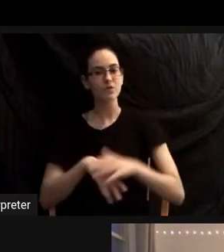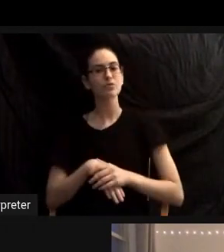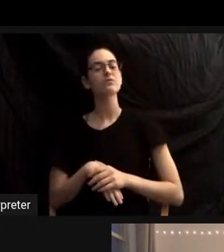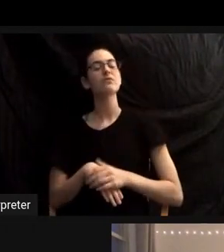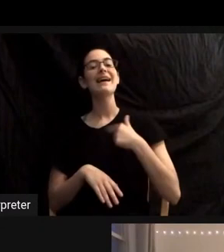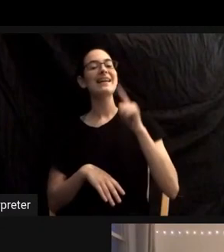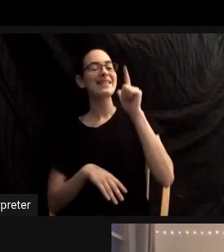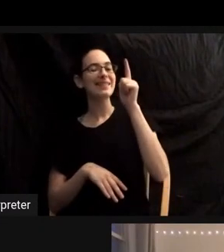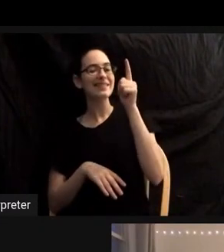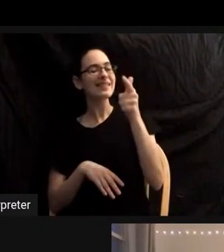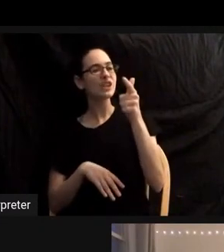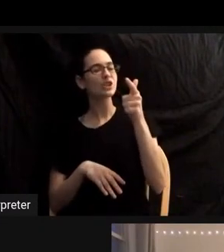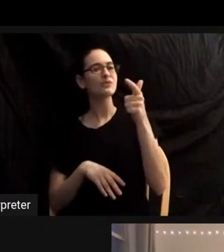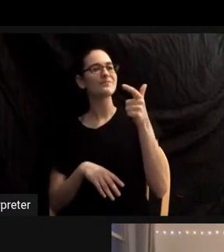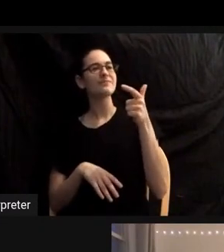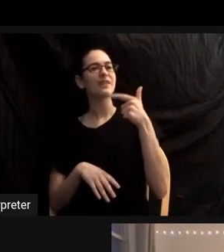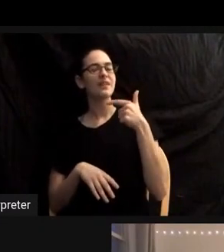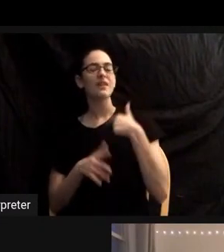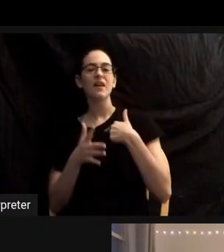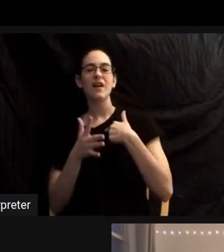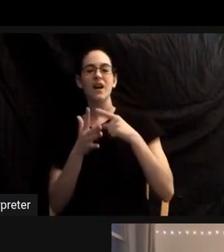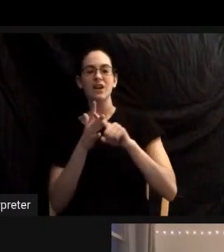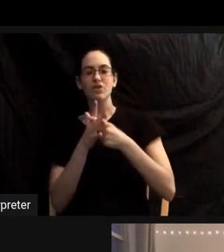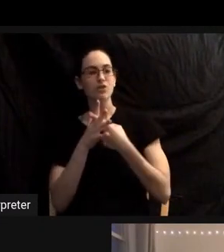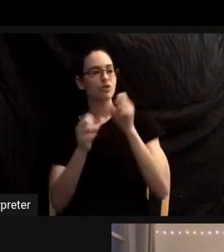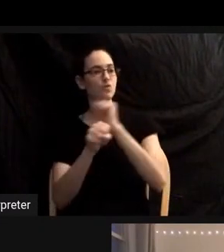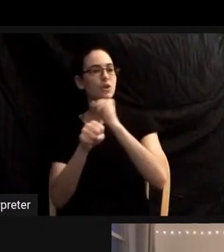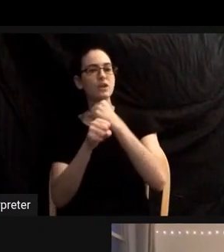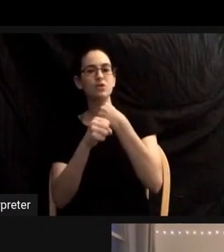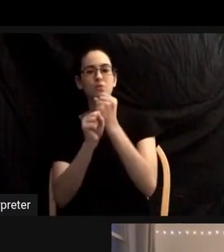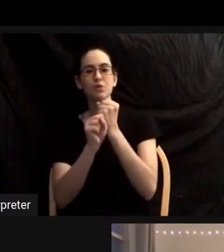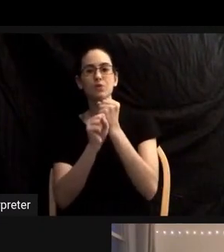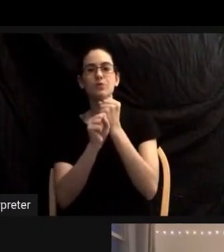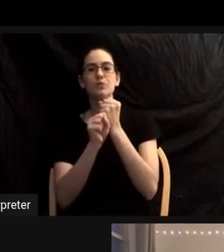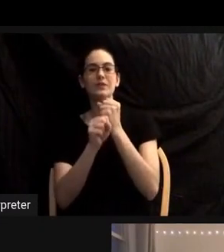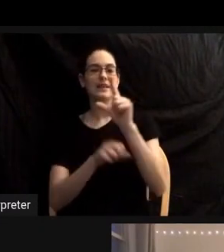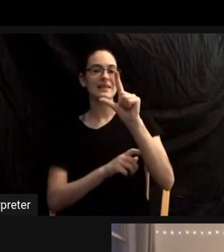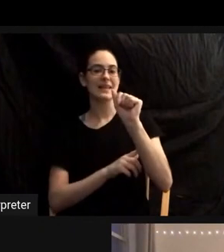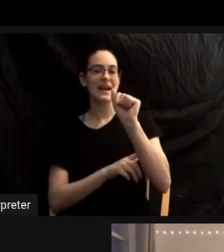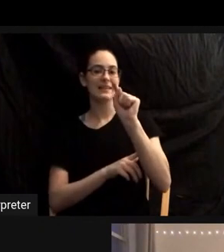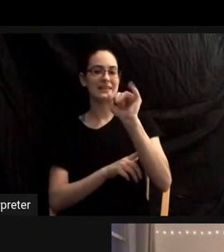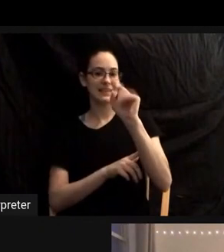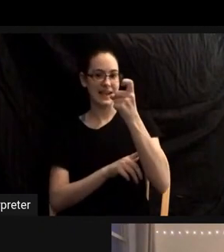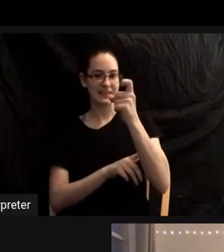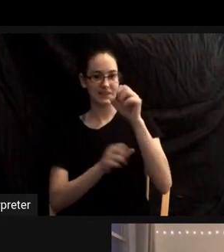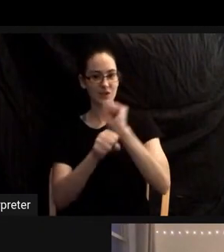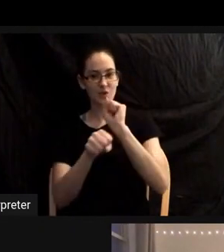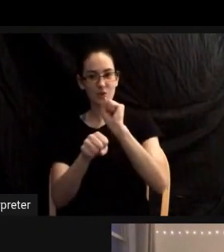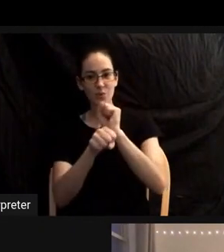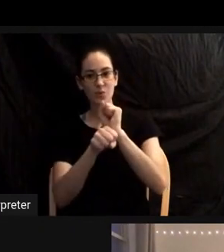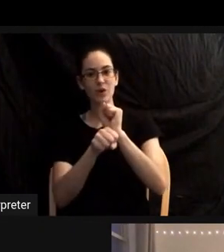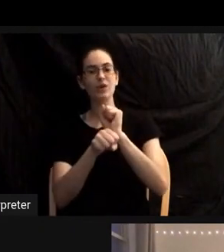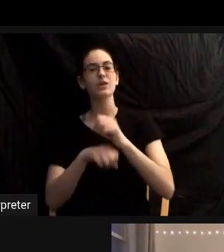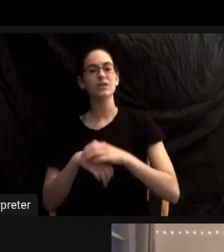started working to produce and curate Latinx work through the Futurex Festival, which is entering its